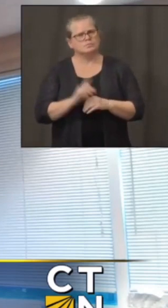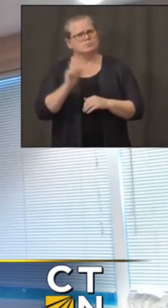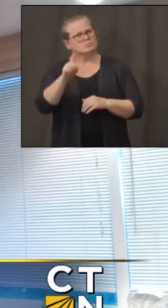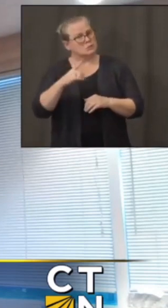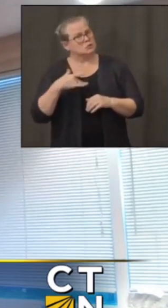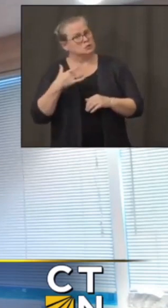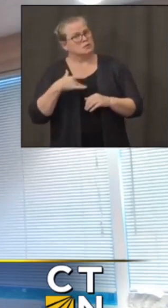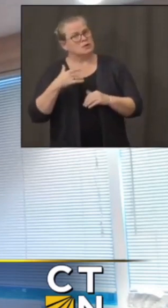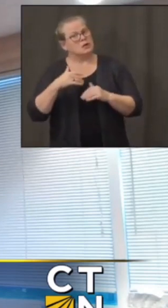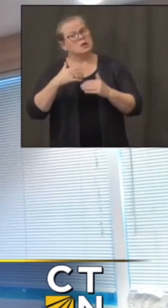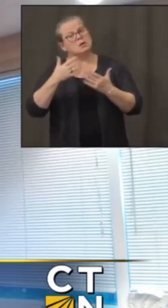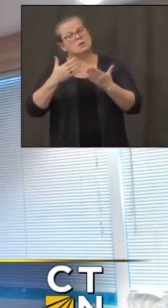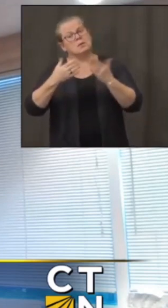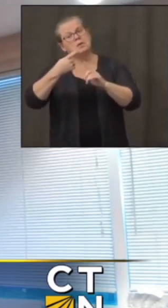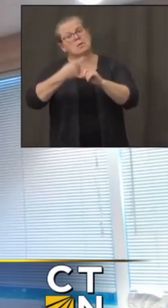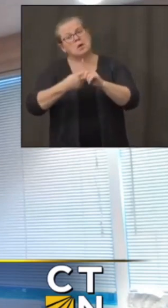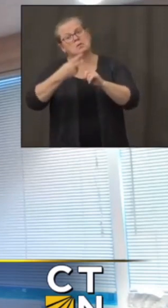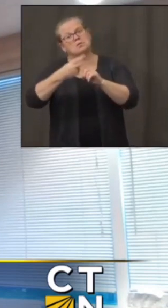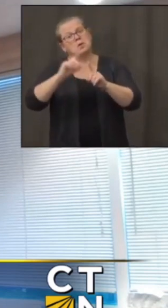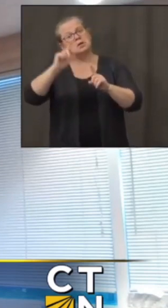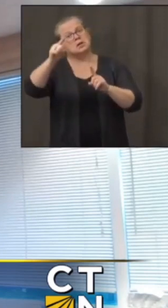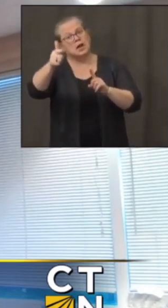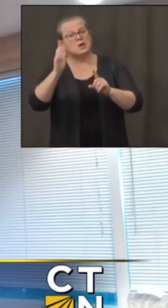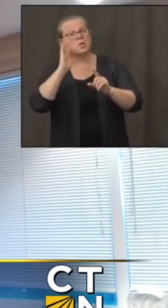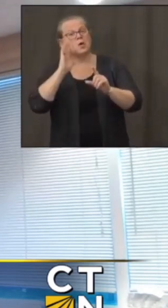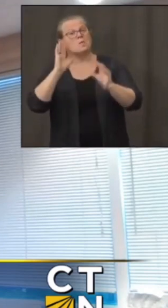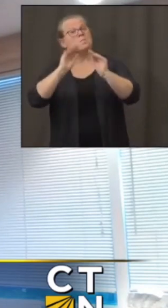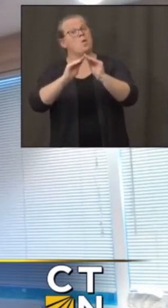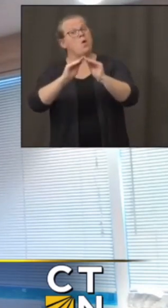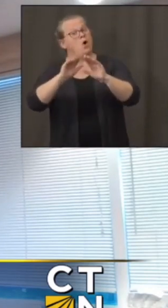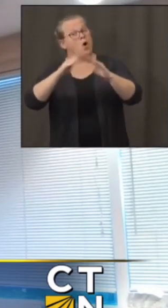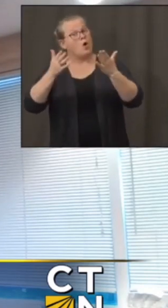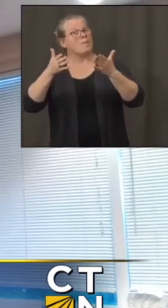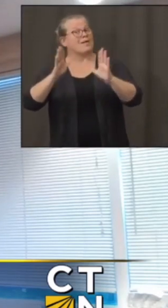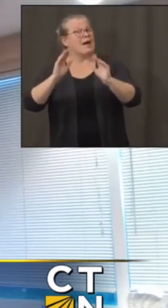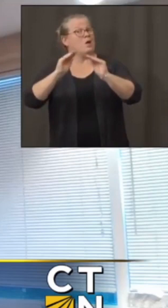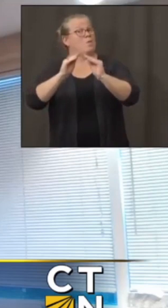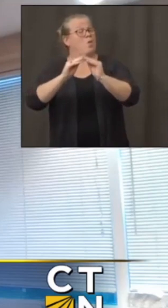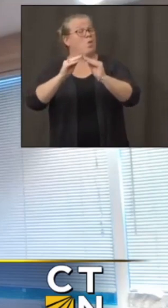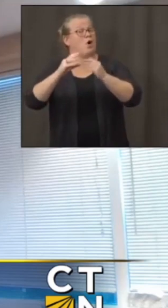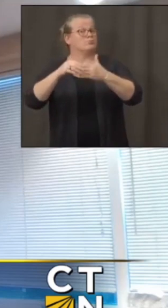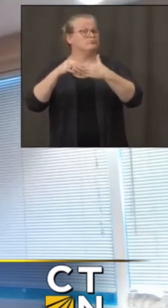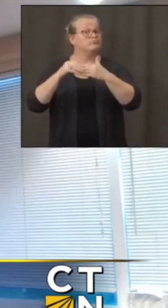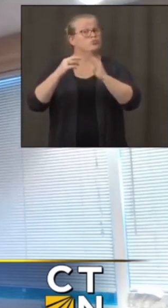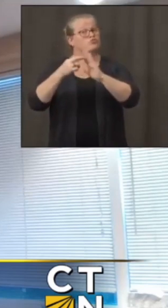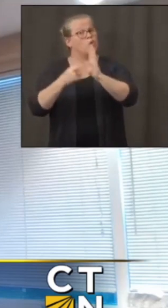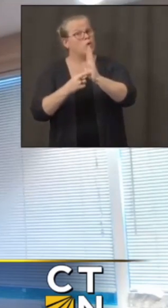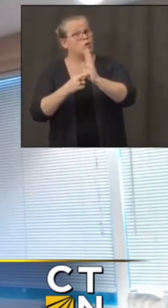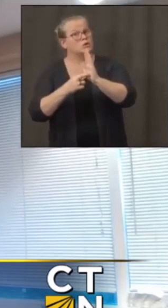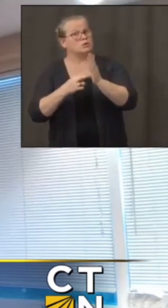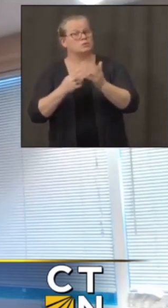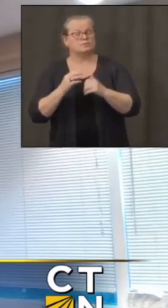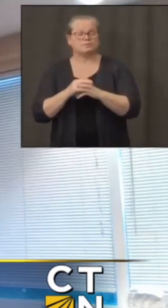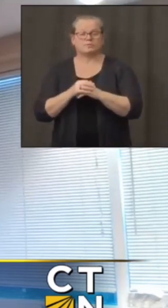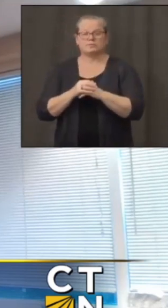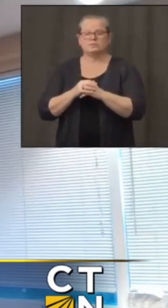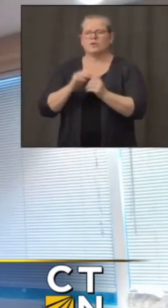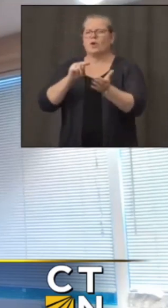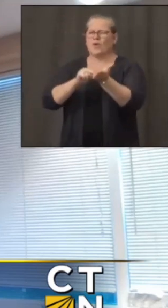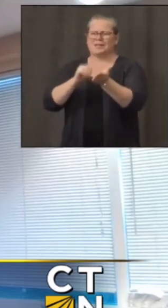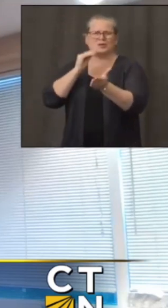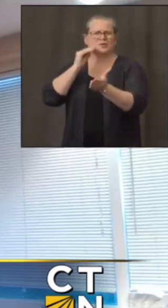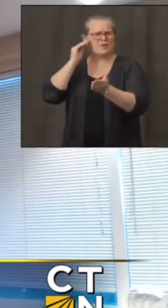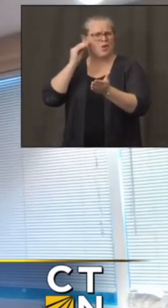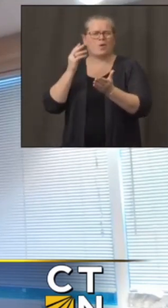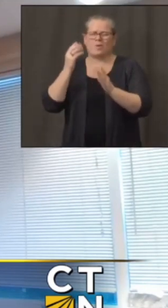thing? Well, we know how important the visitation is to families and residents. We are acutely aware of the many, many